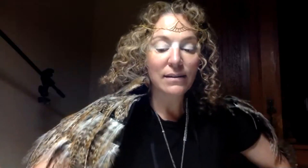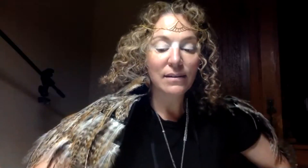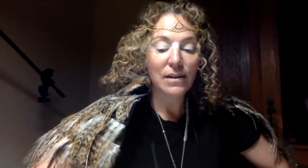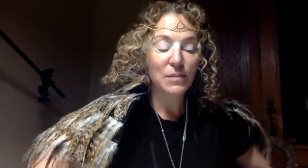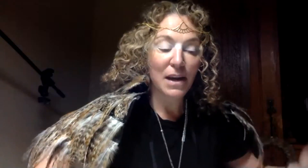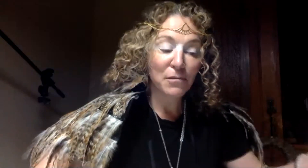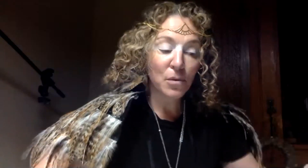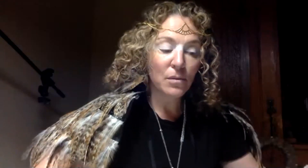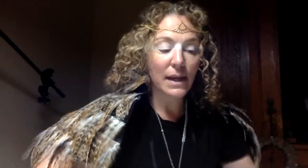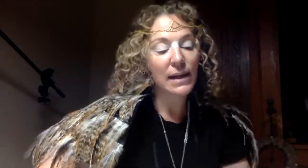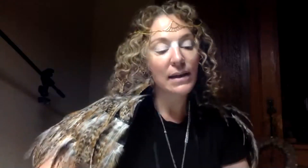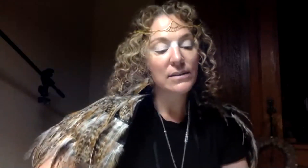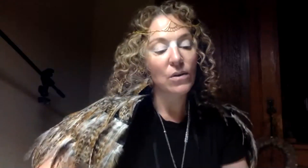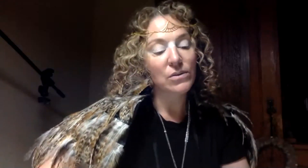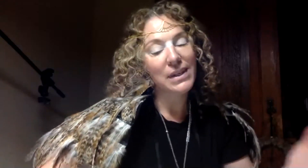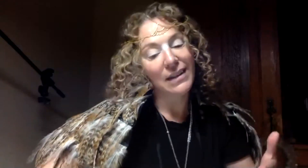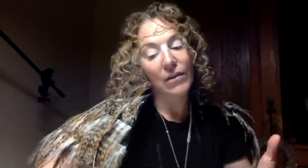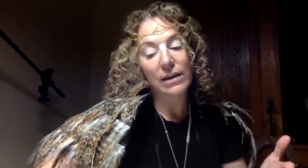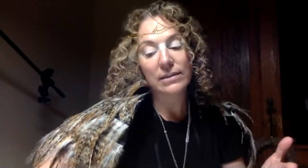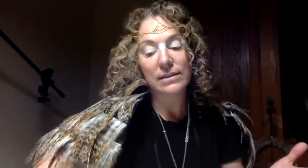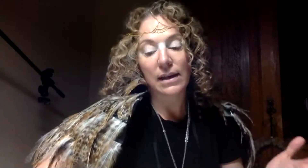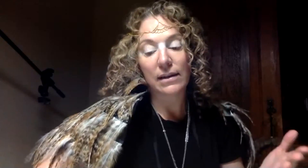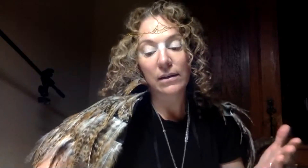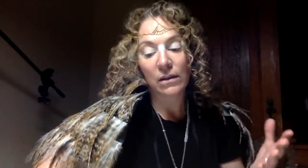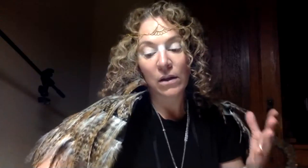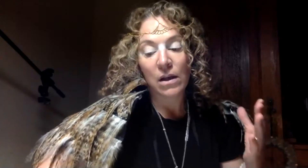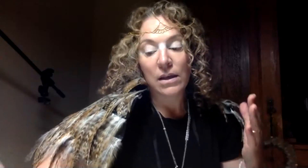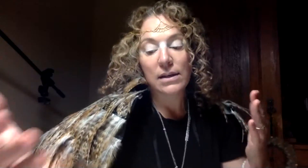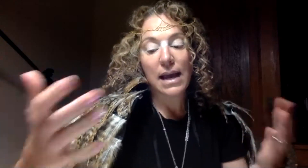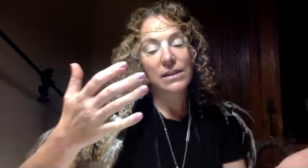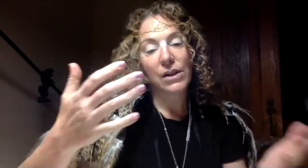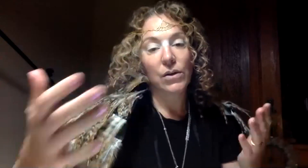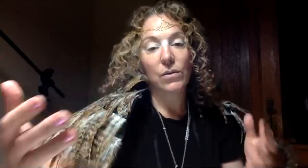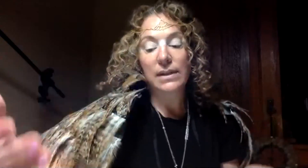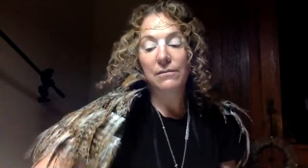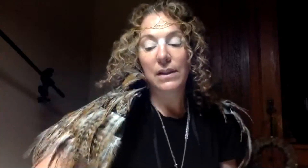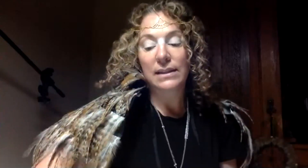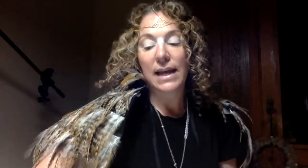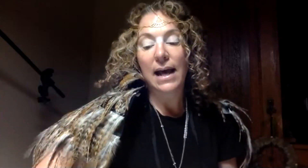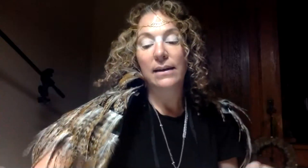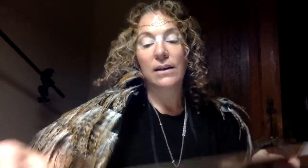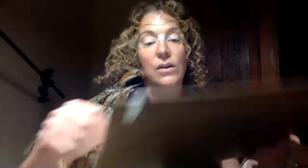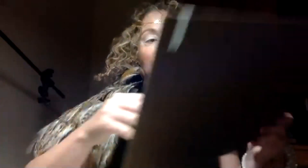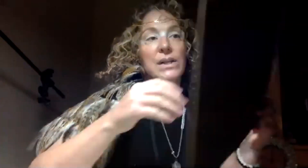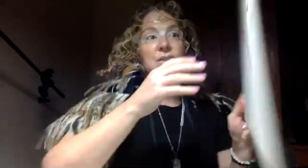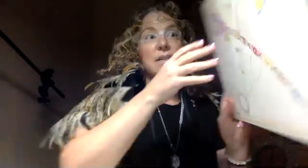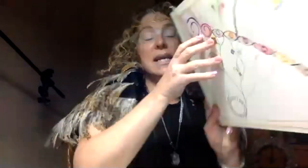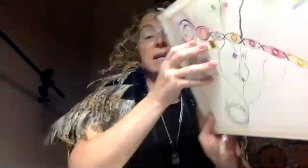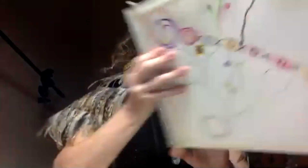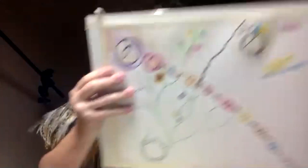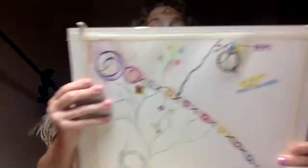cat, it's painful, and yet it's also healing, right? Because it's like connecting you. Because I feel like the cat,